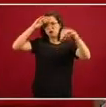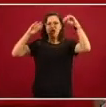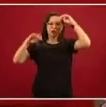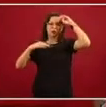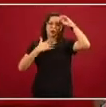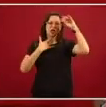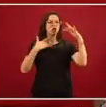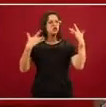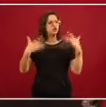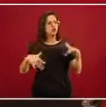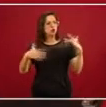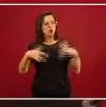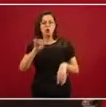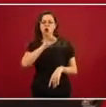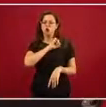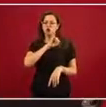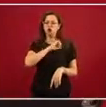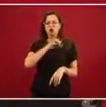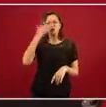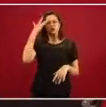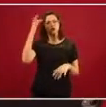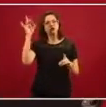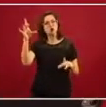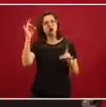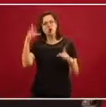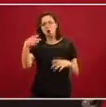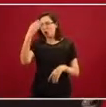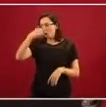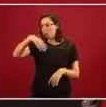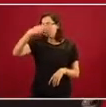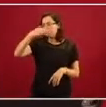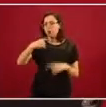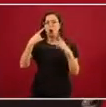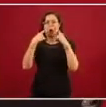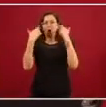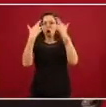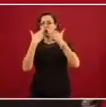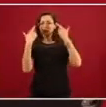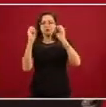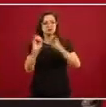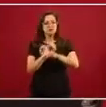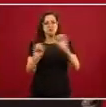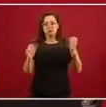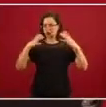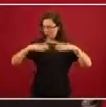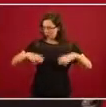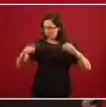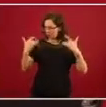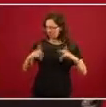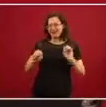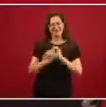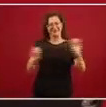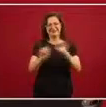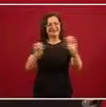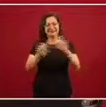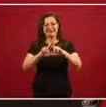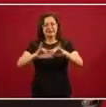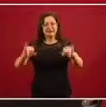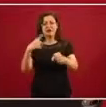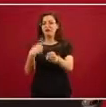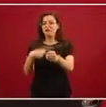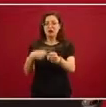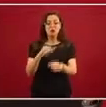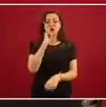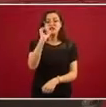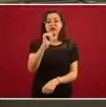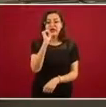drill by a PCR test. But even though having a positive result, it is possible that this person would